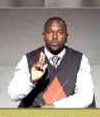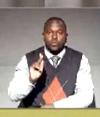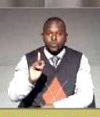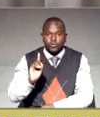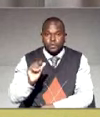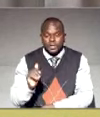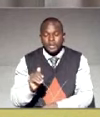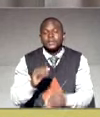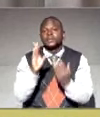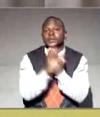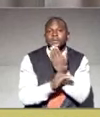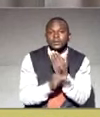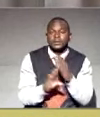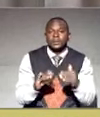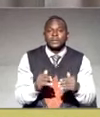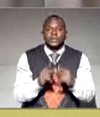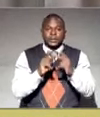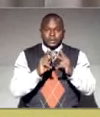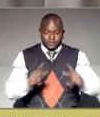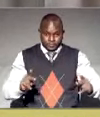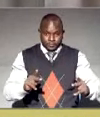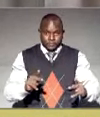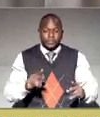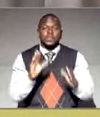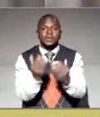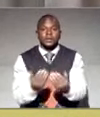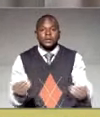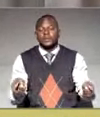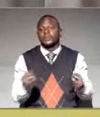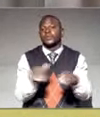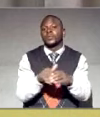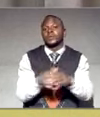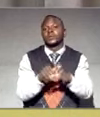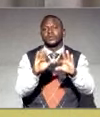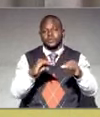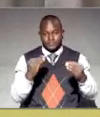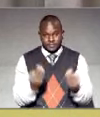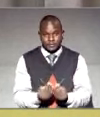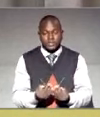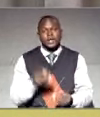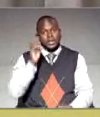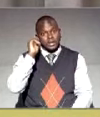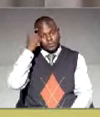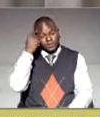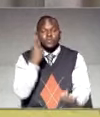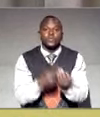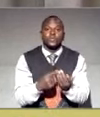Provides the first administrative justice to children and members of the family. The government of